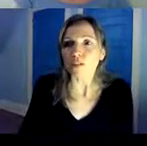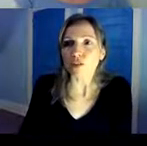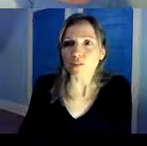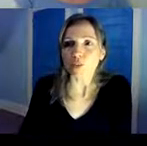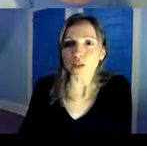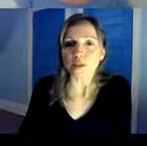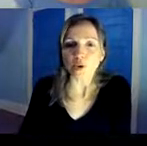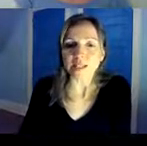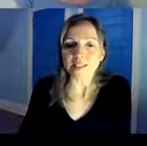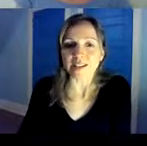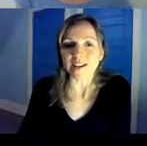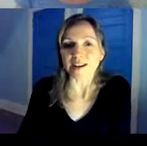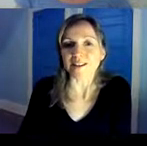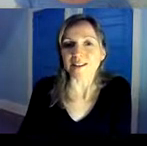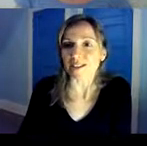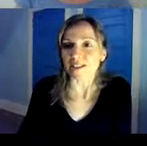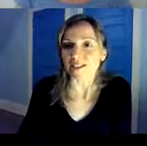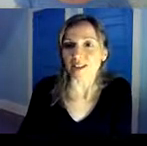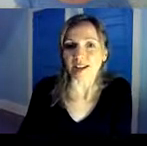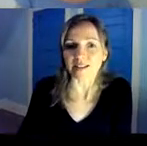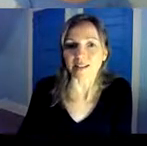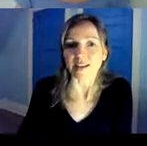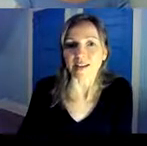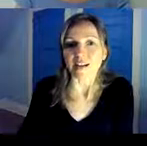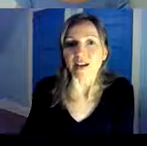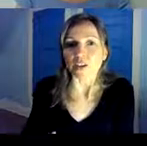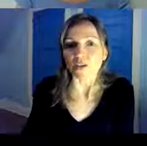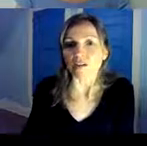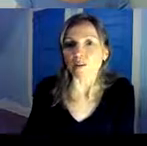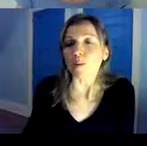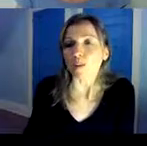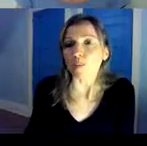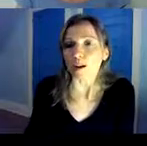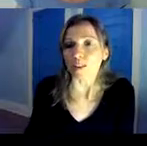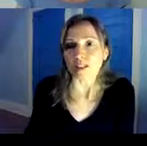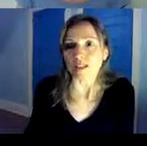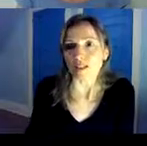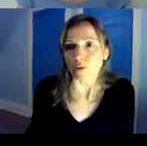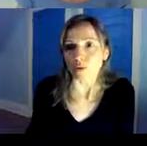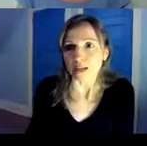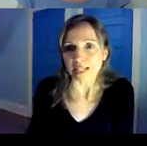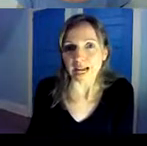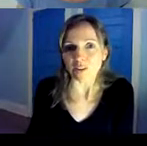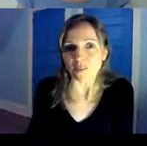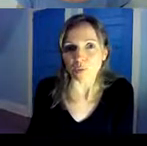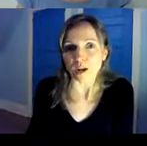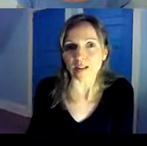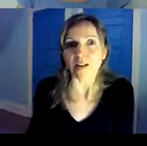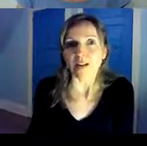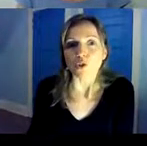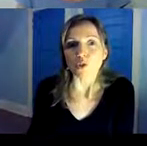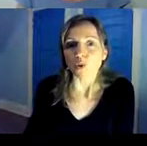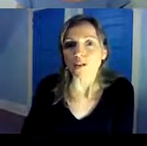Here are pictures of three Gromy Instead guides that exist in Canada. And there are a couple other provinces, territories that have them as